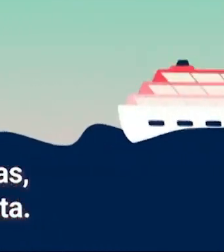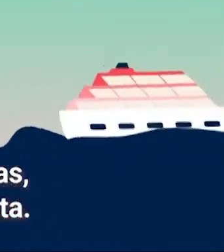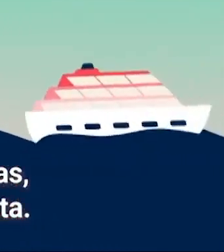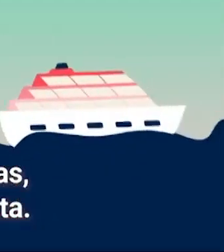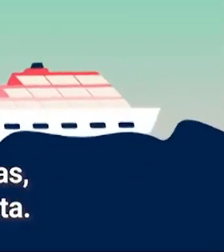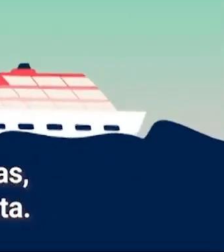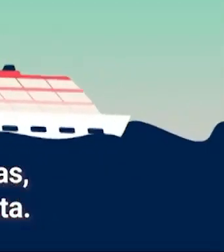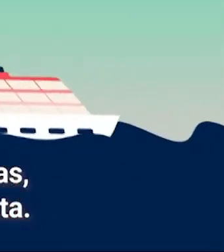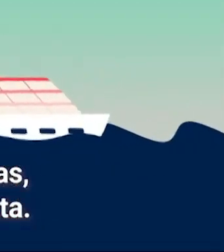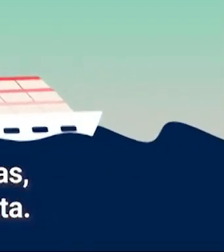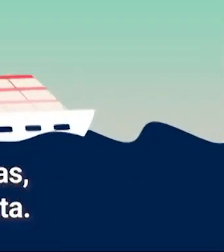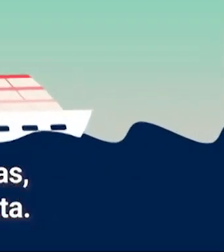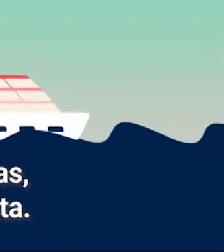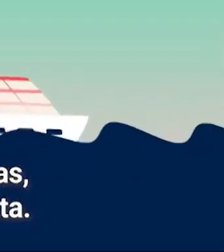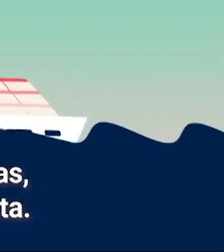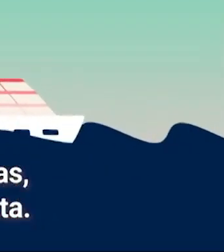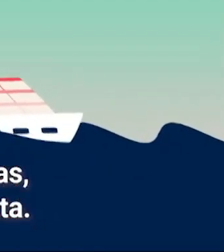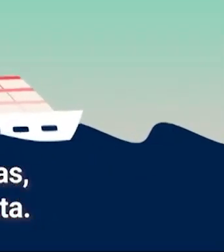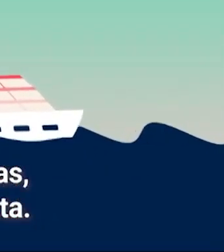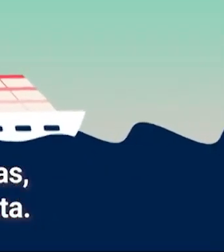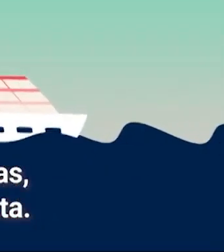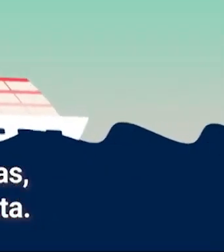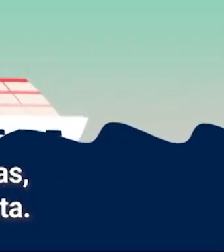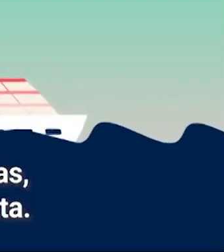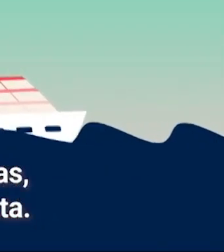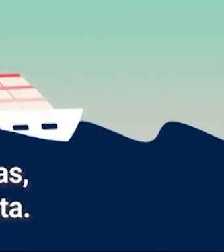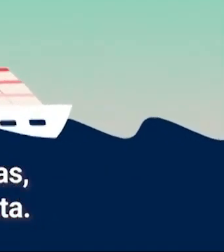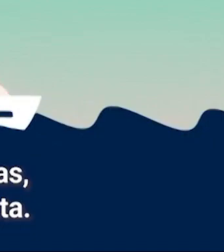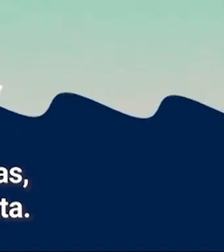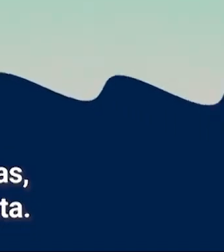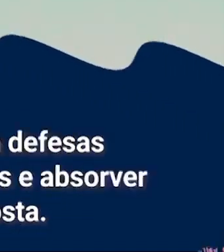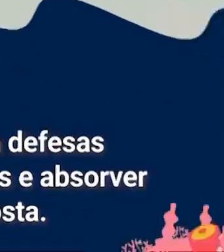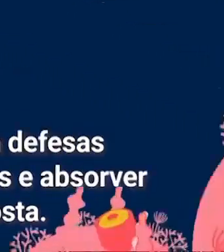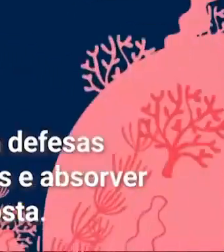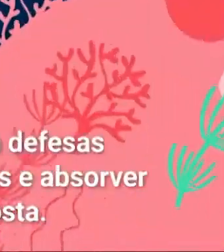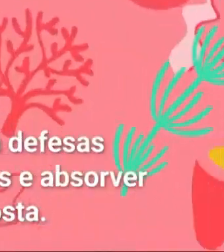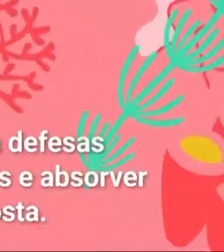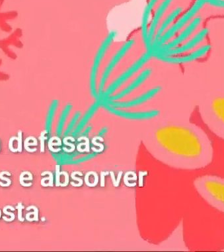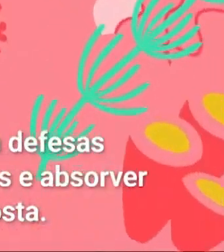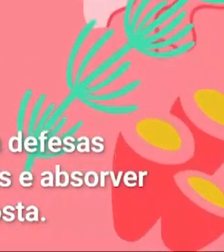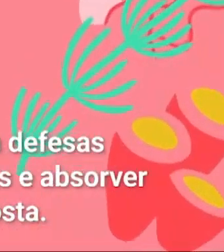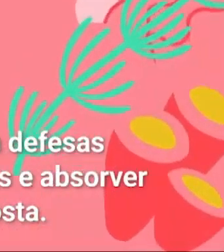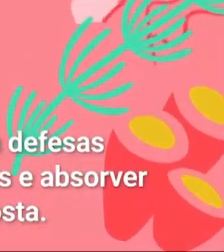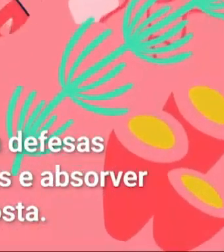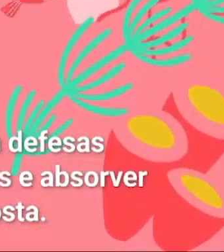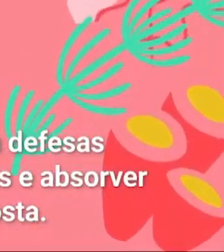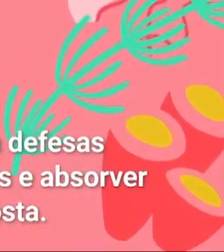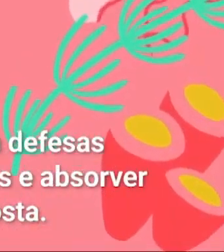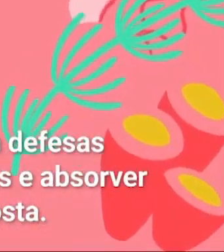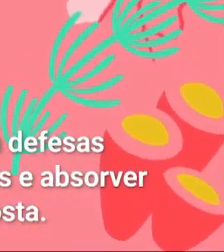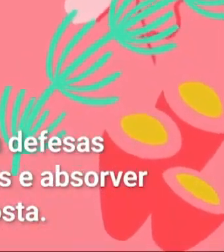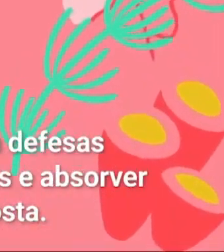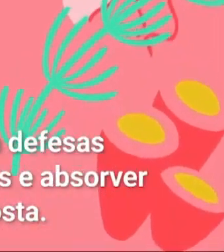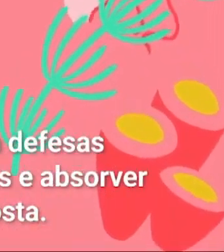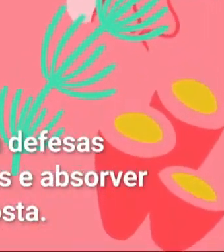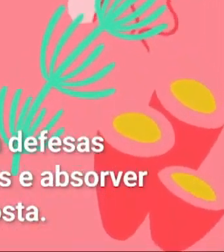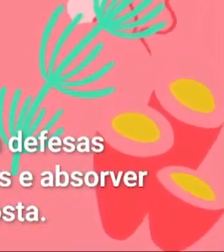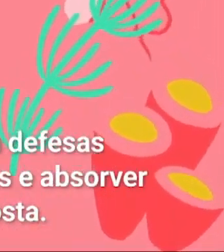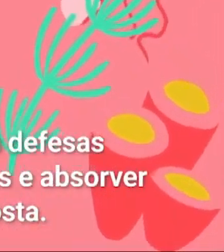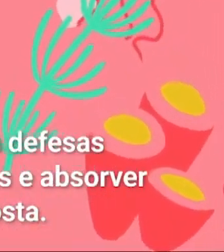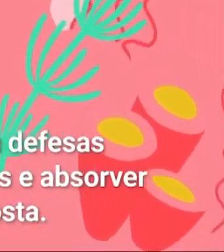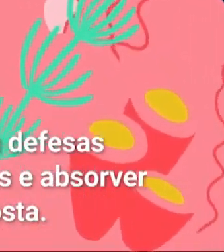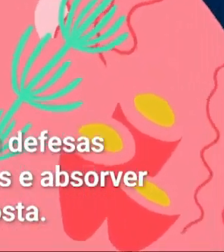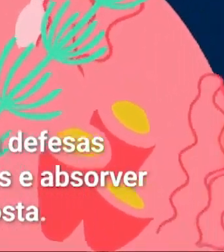strength of the waves, which stops the shoreline from crumbling into the sea. Coral reefs also provide flood defences